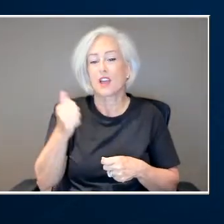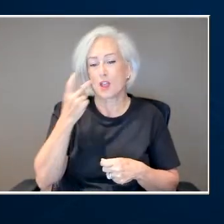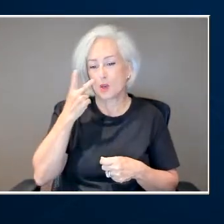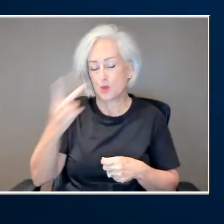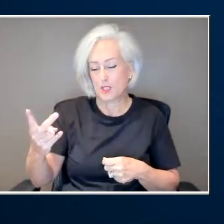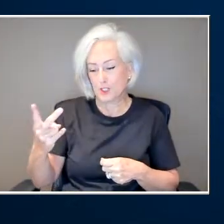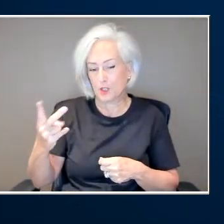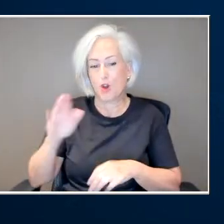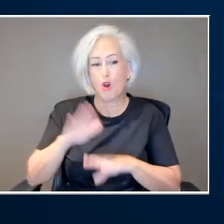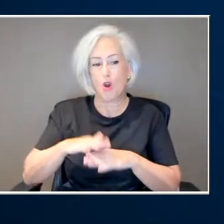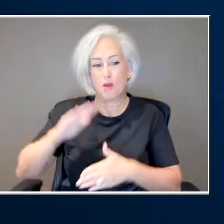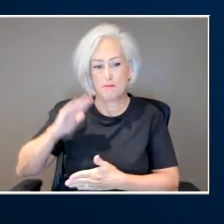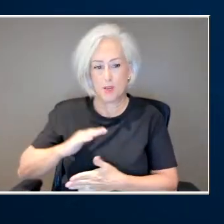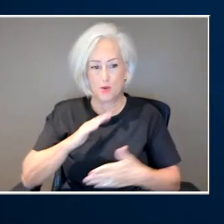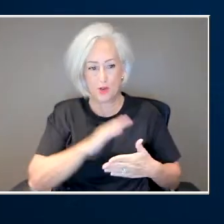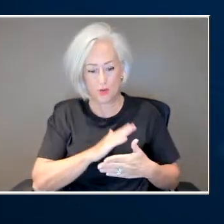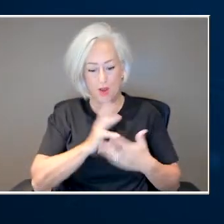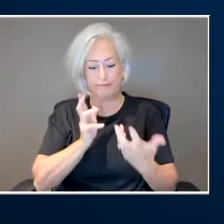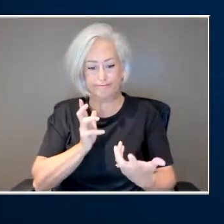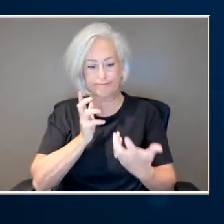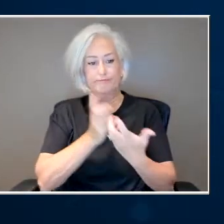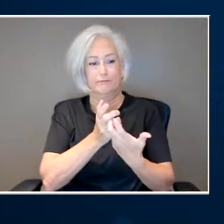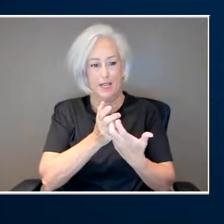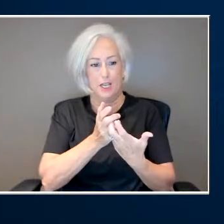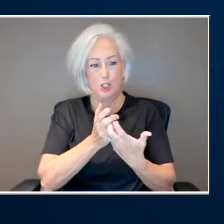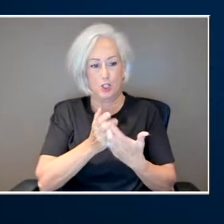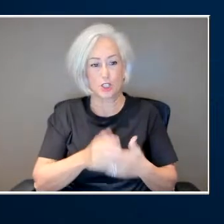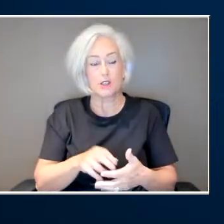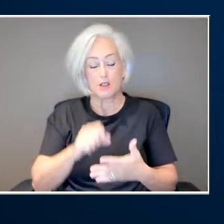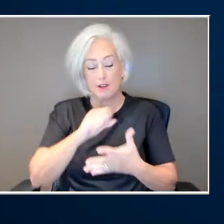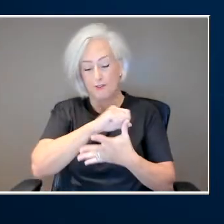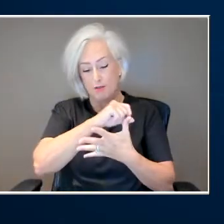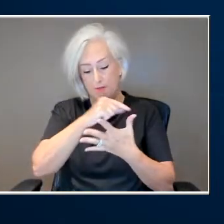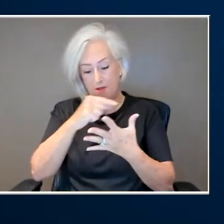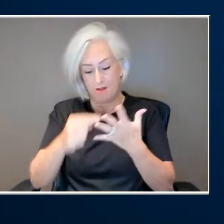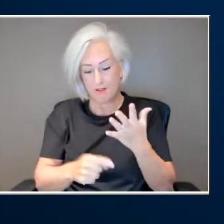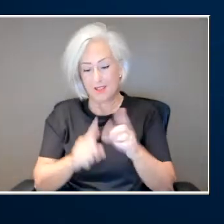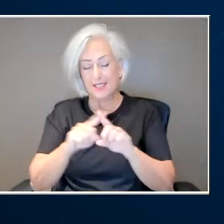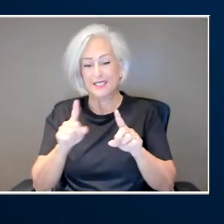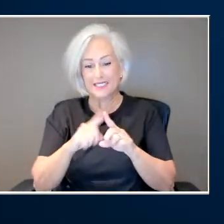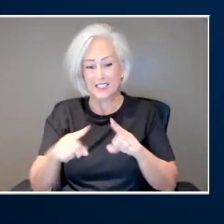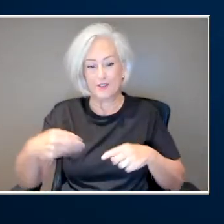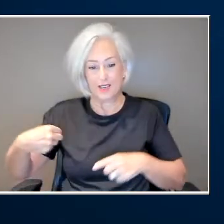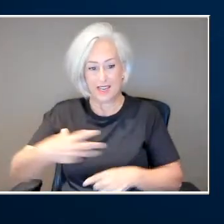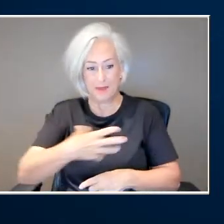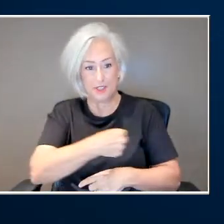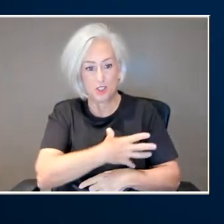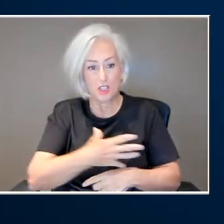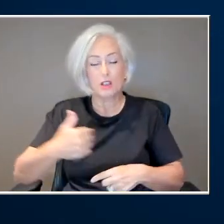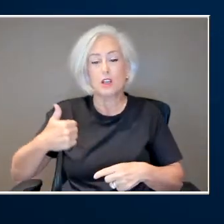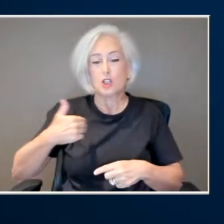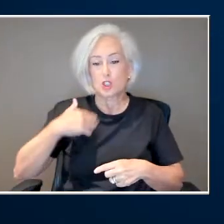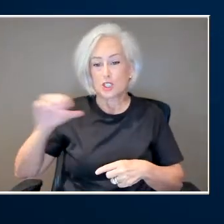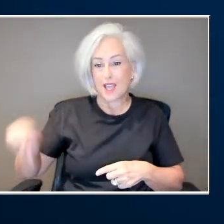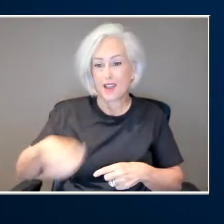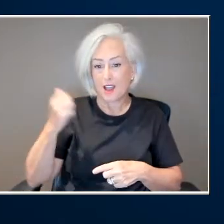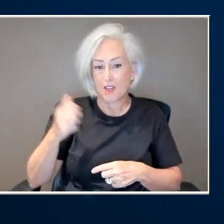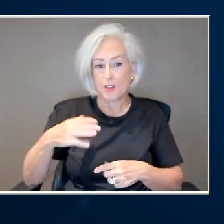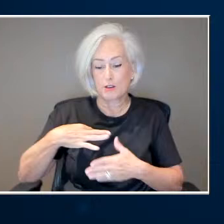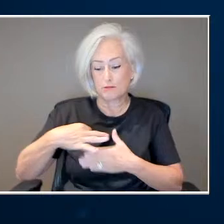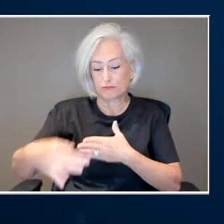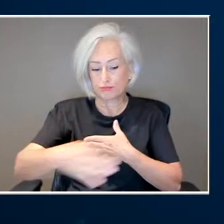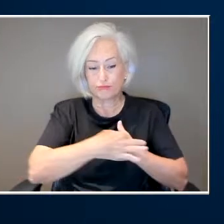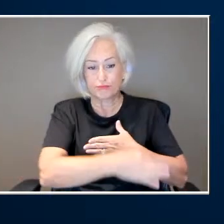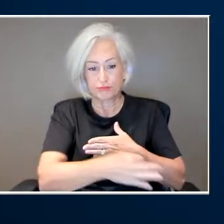on the MRI. So ultimately, from all this additional imaging, Tracey had additional biopsies identifying that she had more than